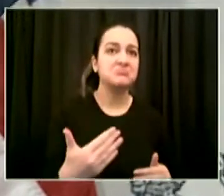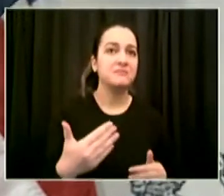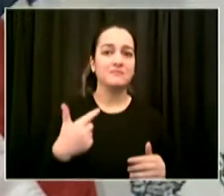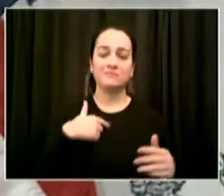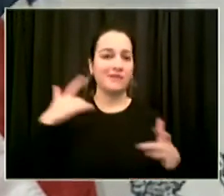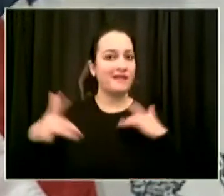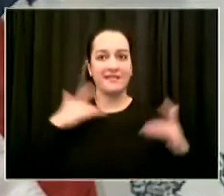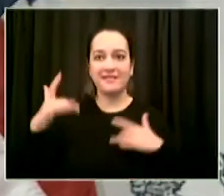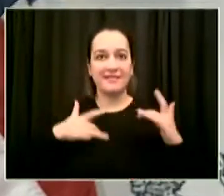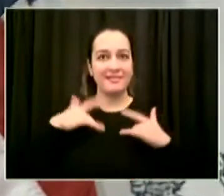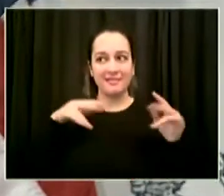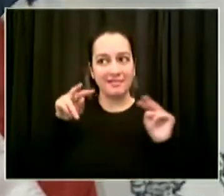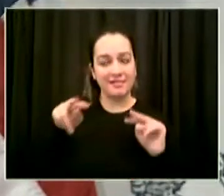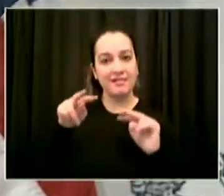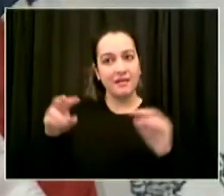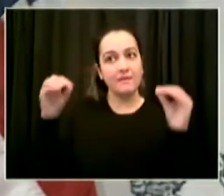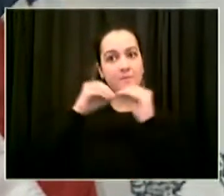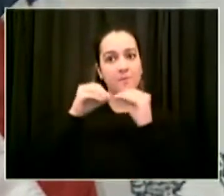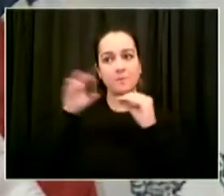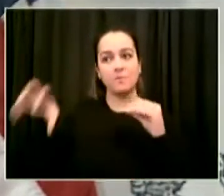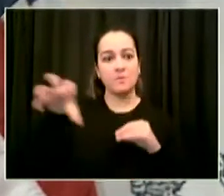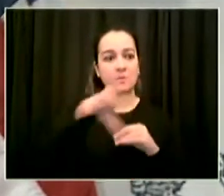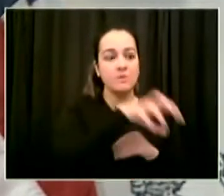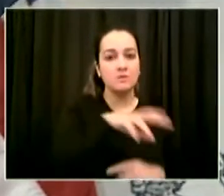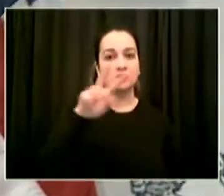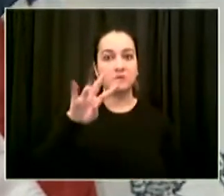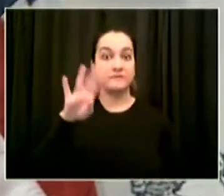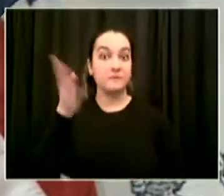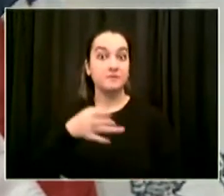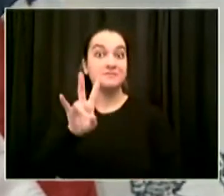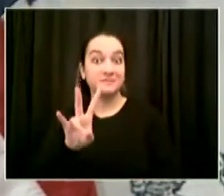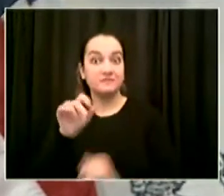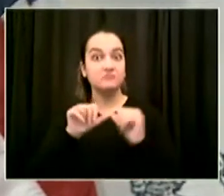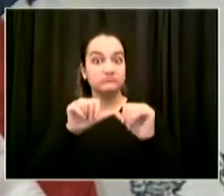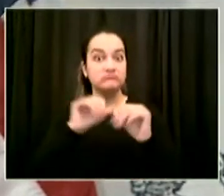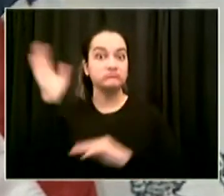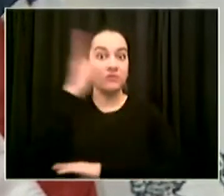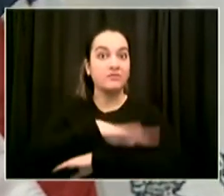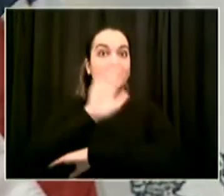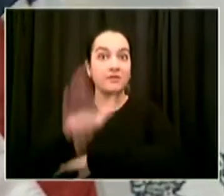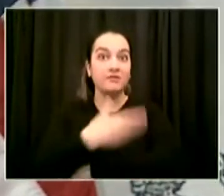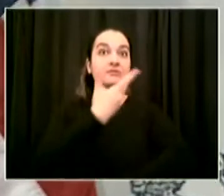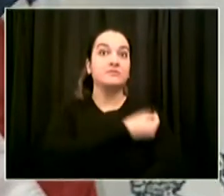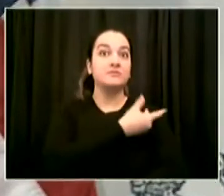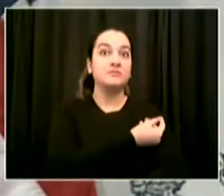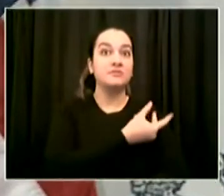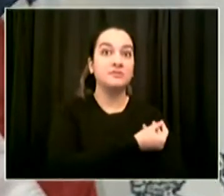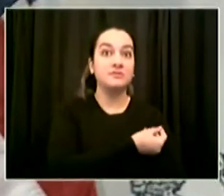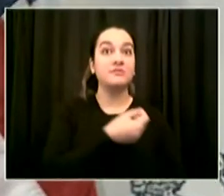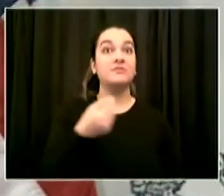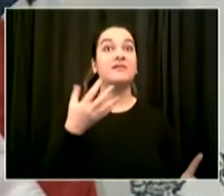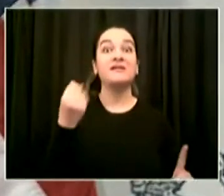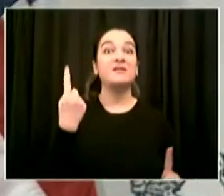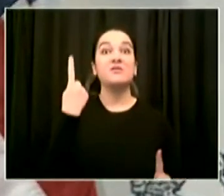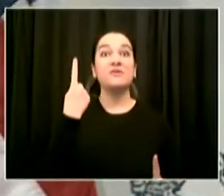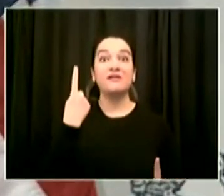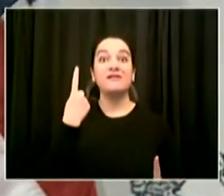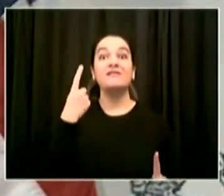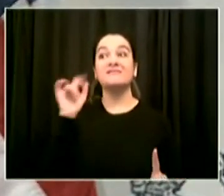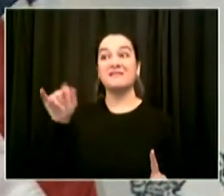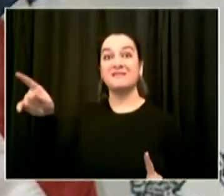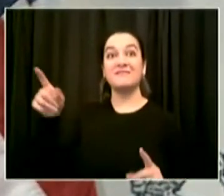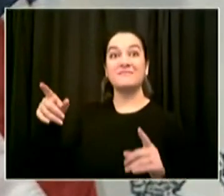both, Kristen. We need the big 24-hour sites. Those are going to work great for some people. The neighborhood sites are really where we're going to have the biggest impact, and particularly making